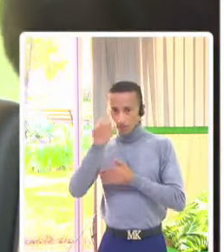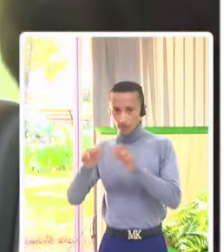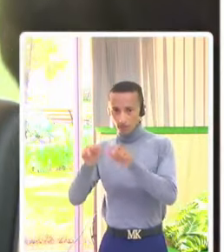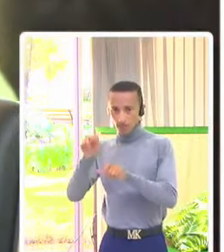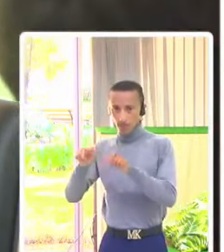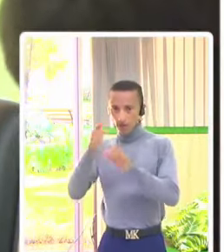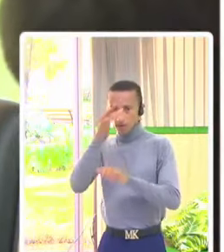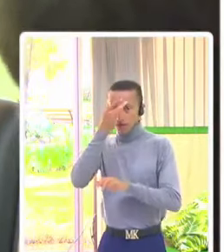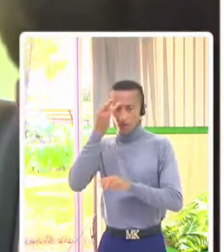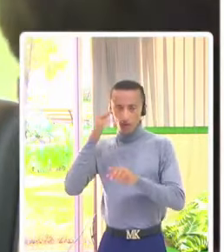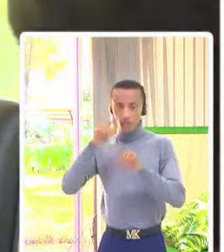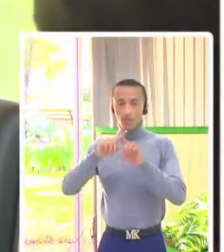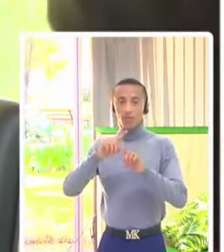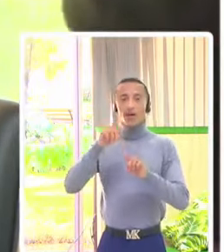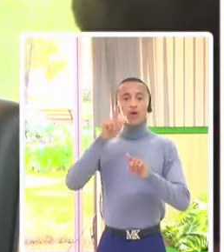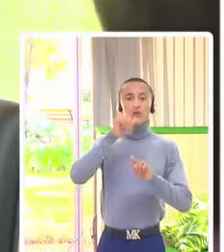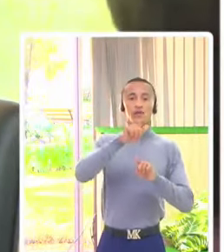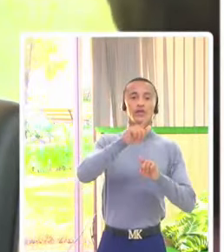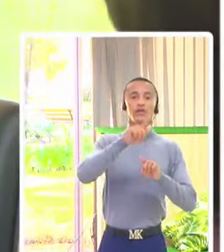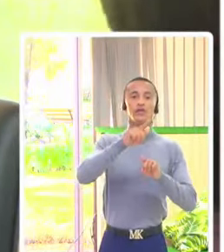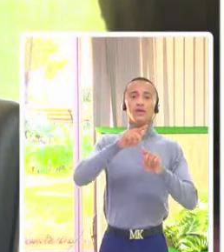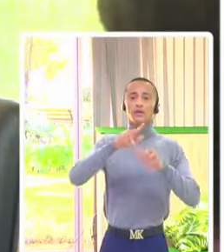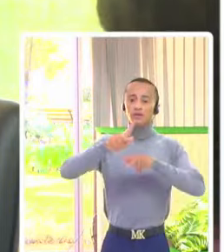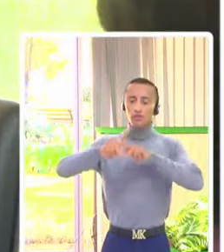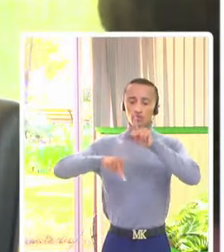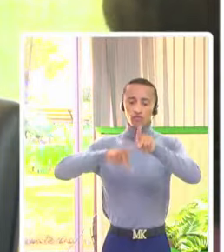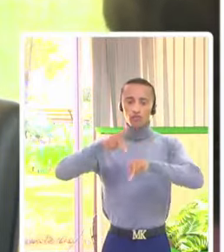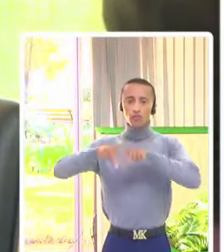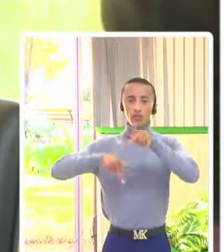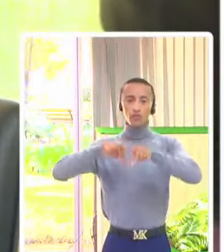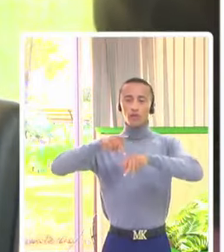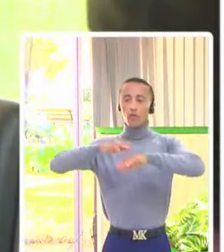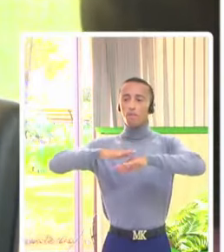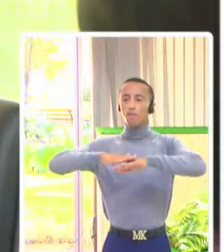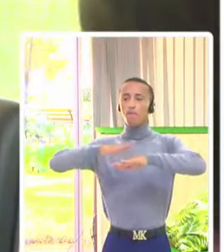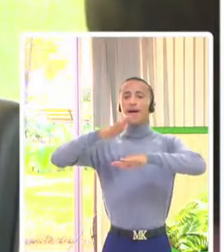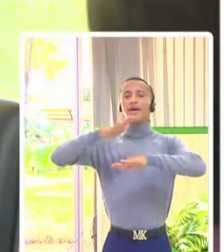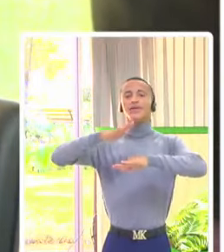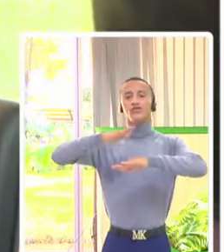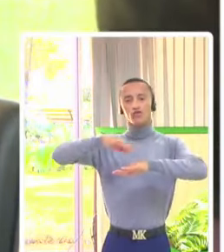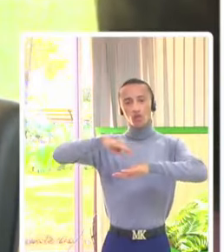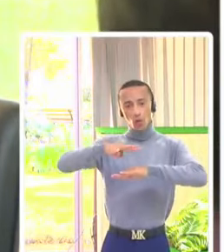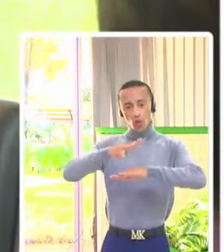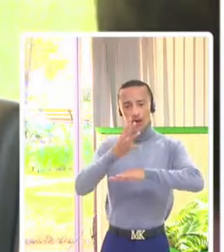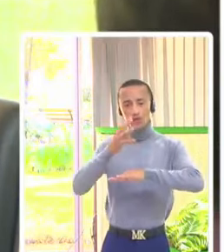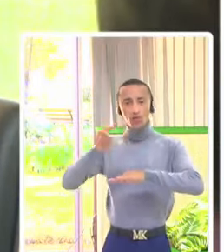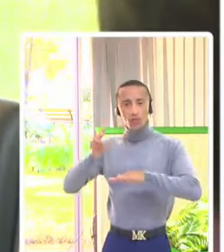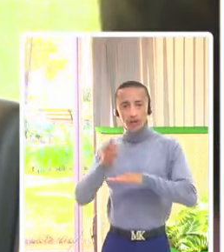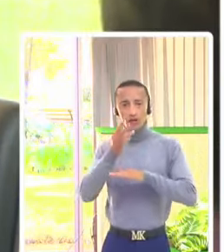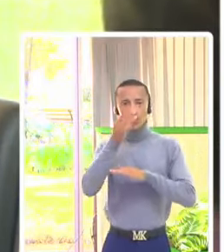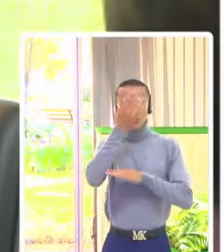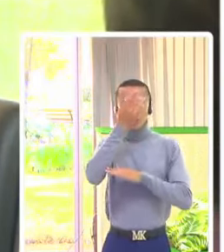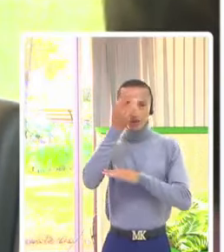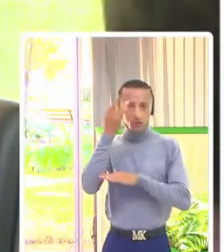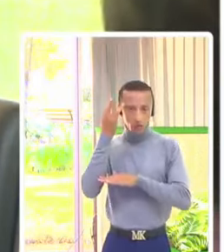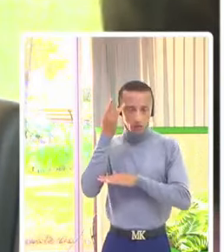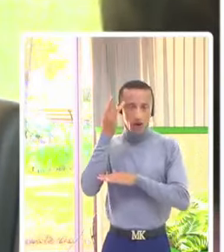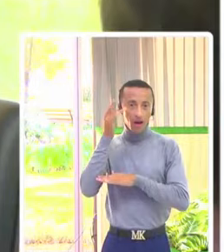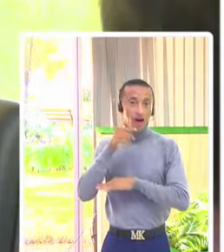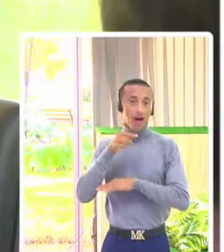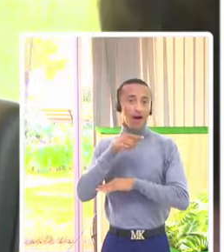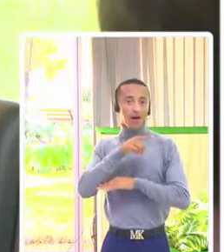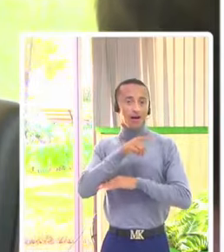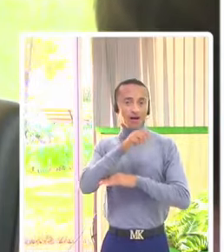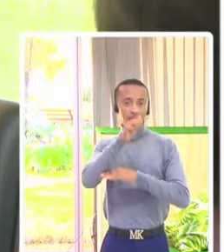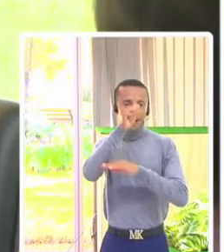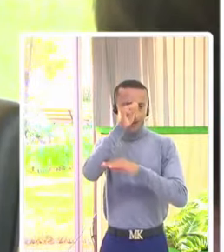in the federal government and in the state government. So they are also the senior official, executive officials in state government. So you